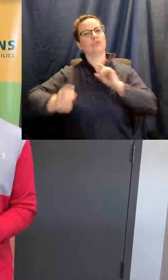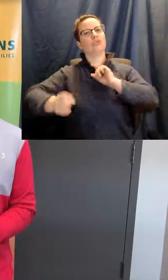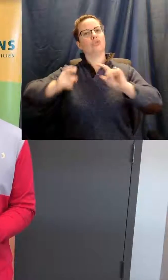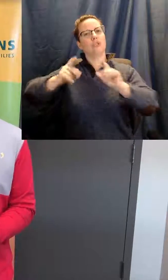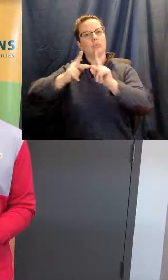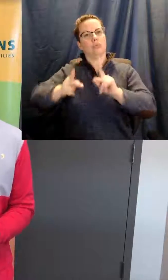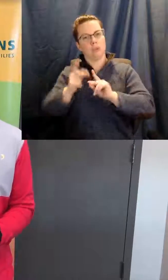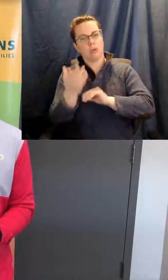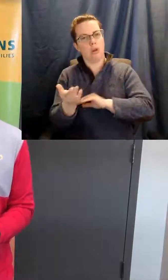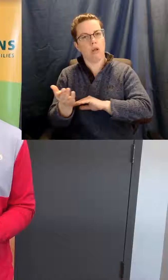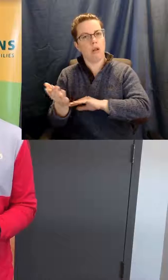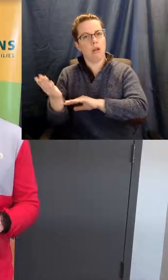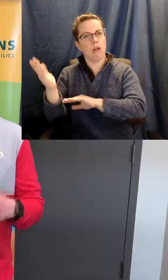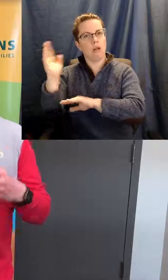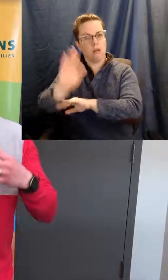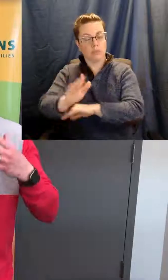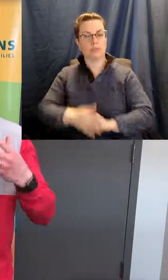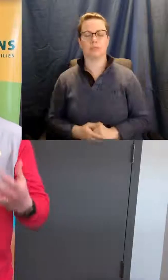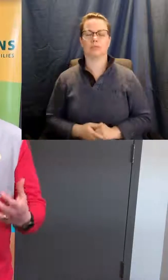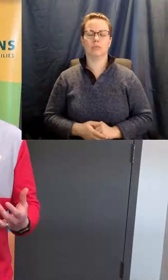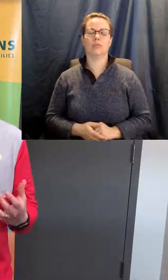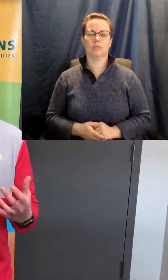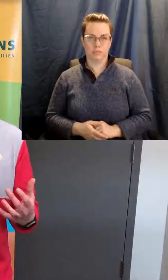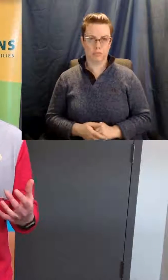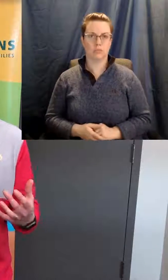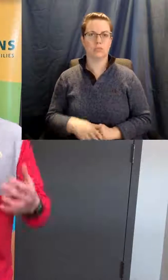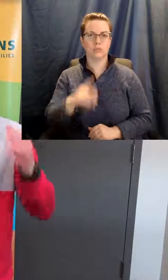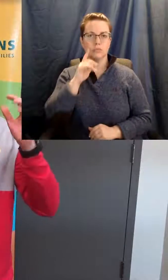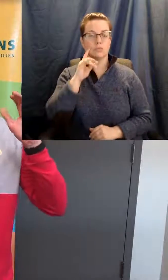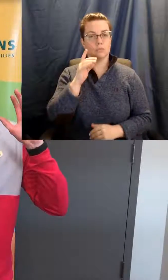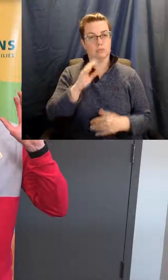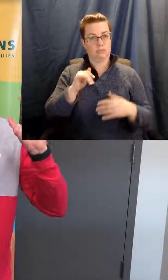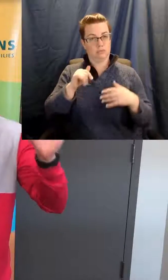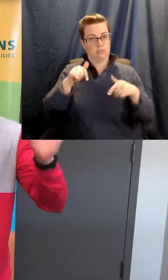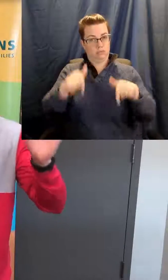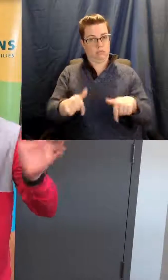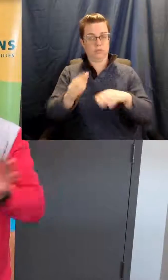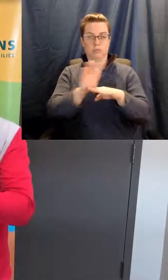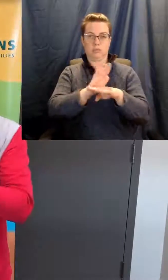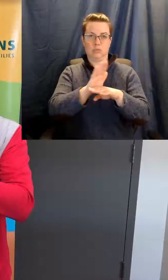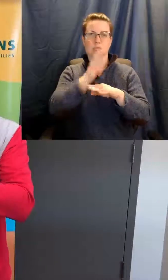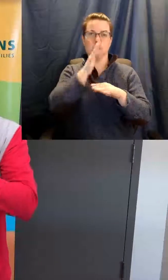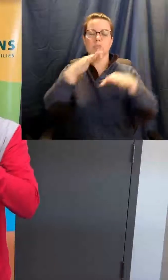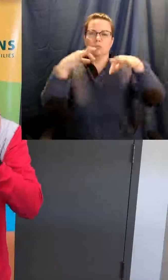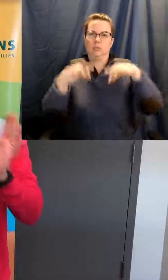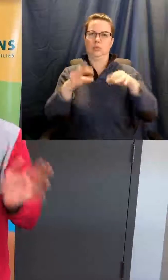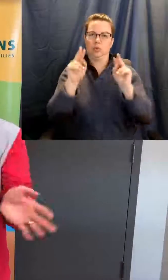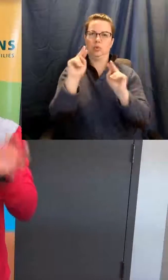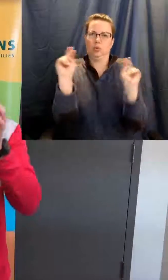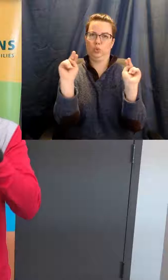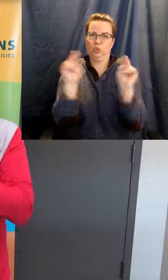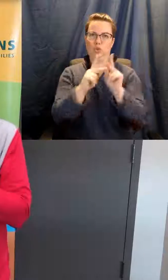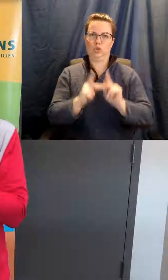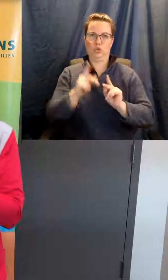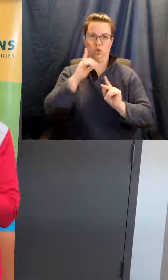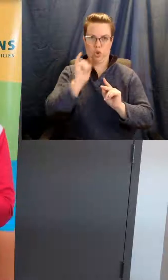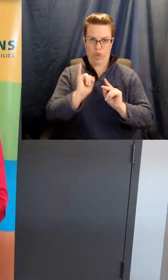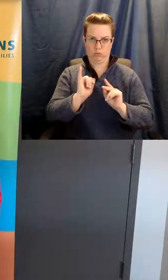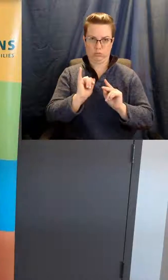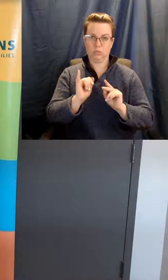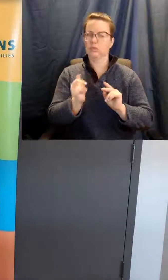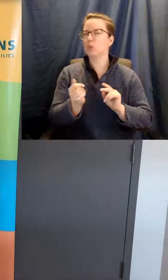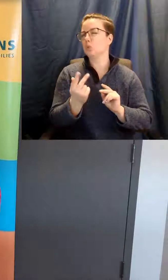that we can understand neutral position and how we want our body to be set up. So we're going to start with this one. Can I get everyone to stand up at your computer,